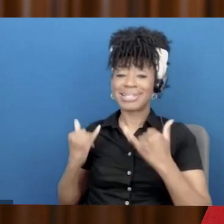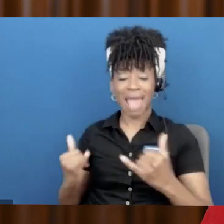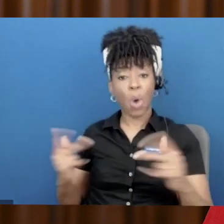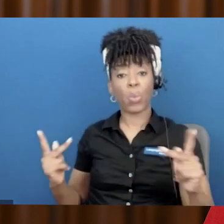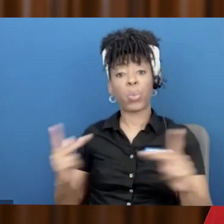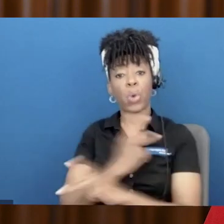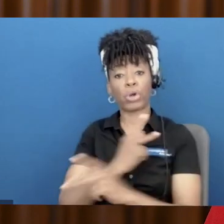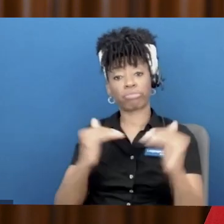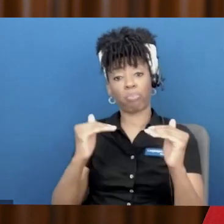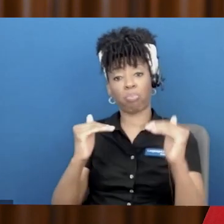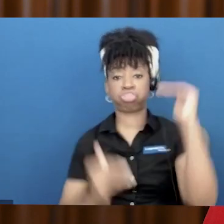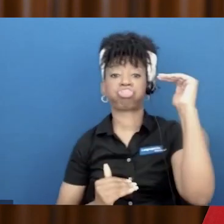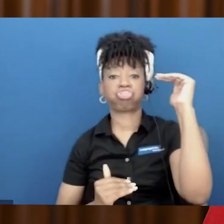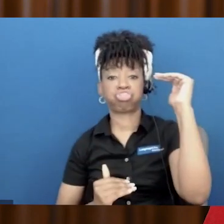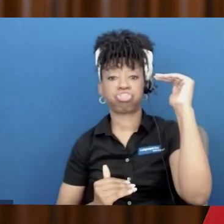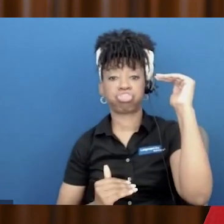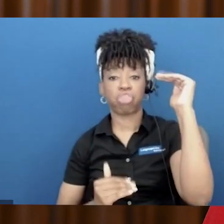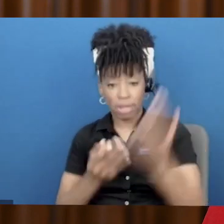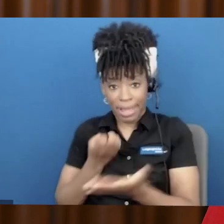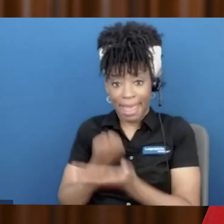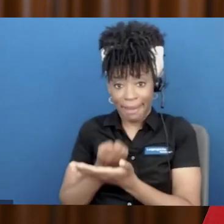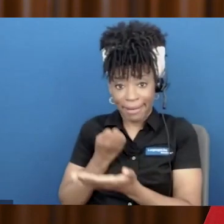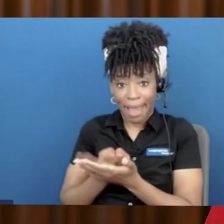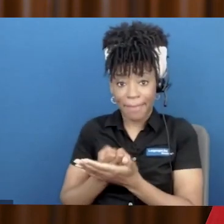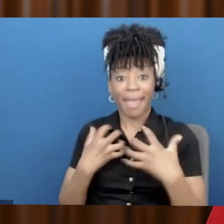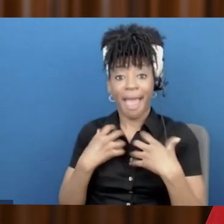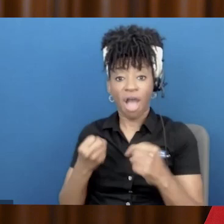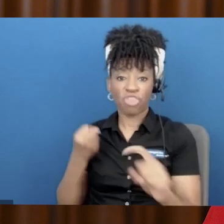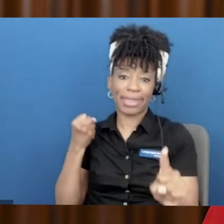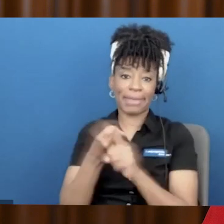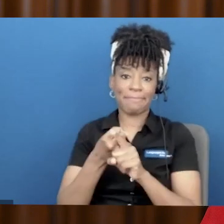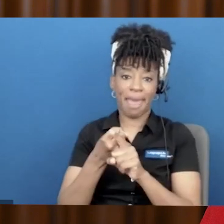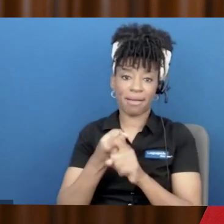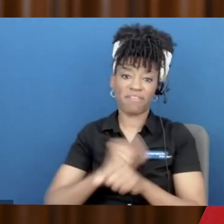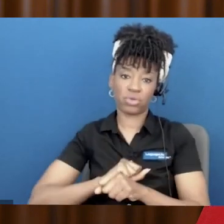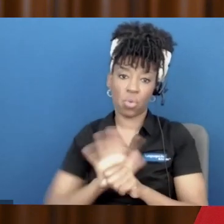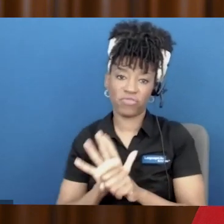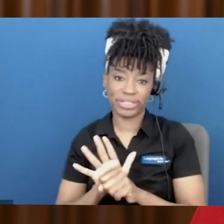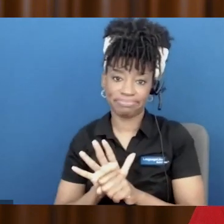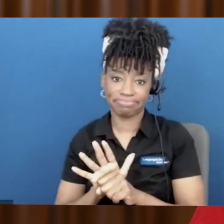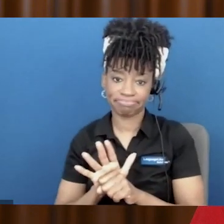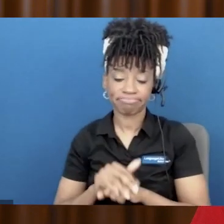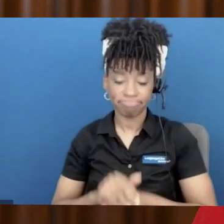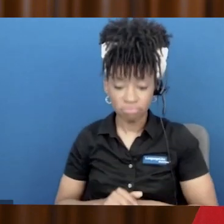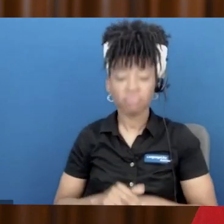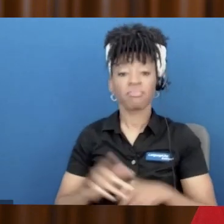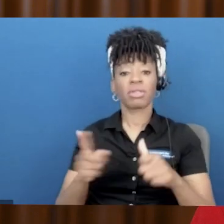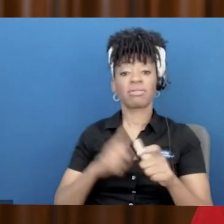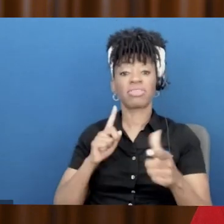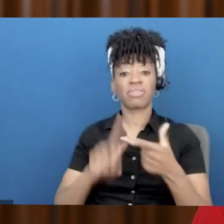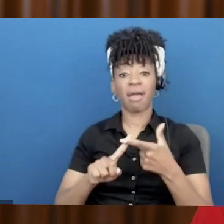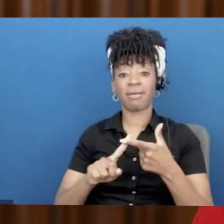by both the health and economic impacts of the virus. And then, 2.5 months